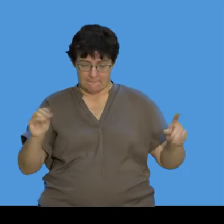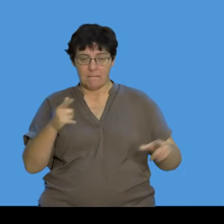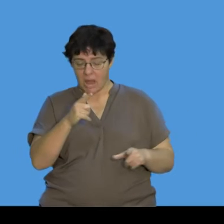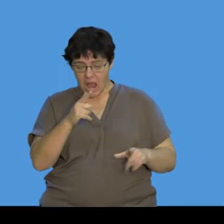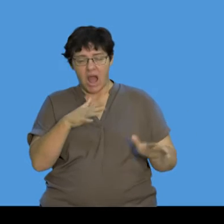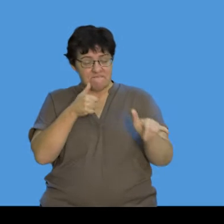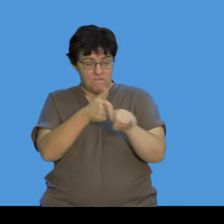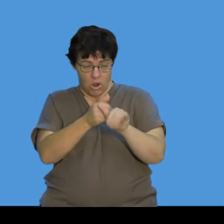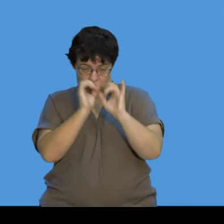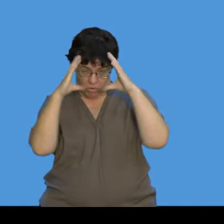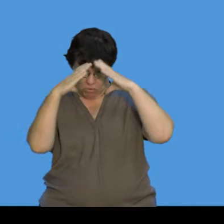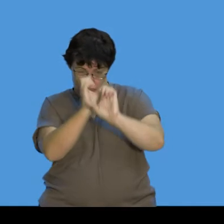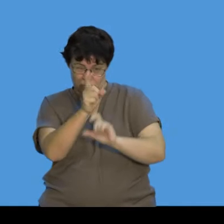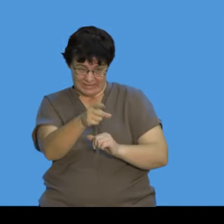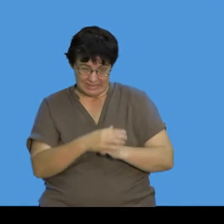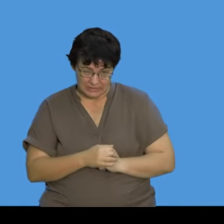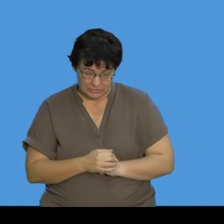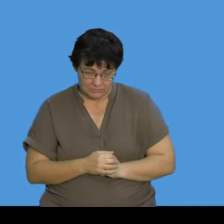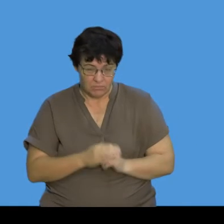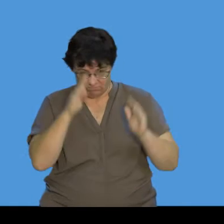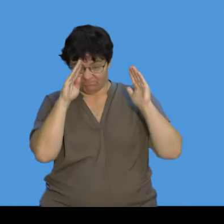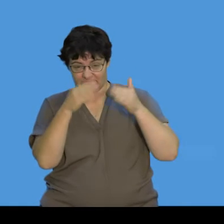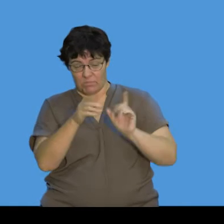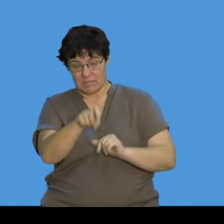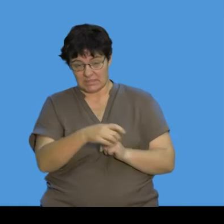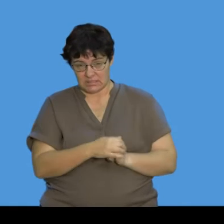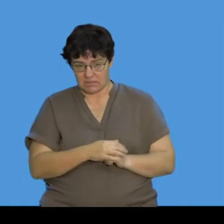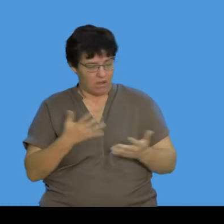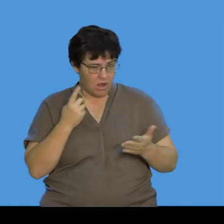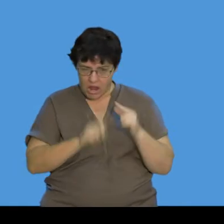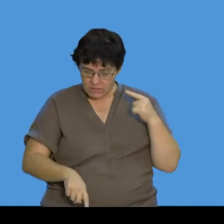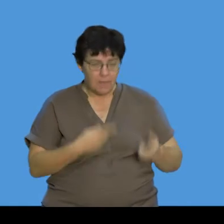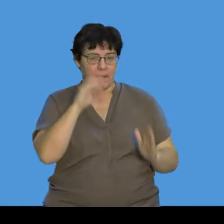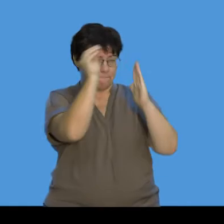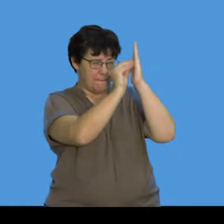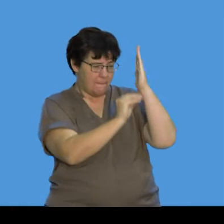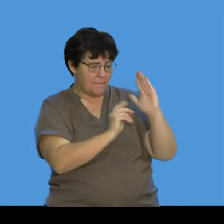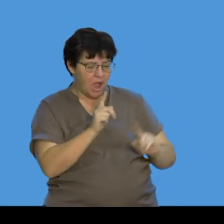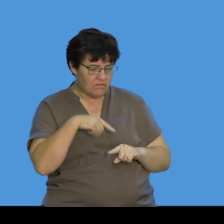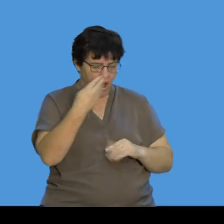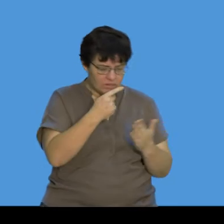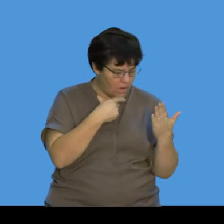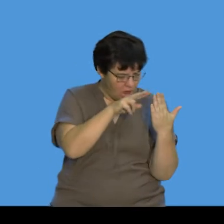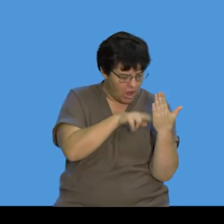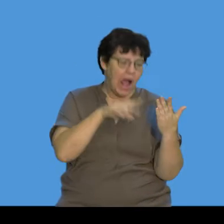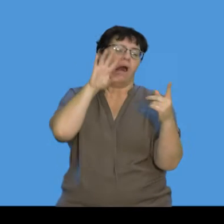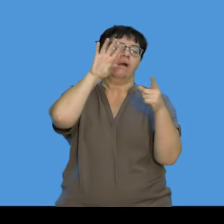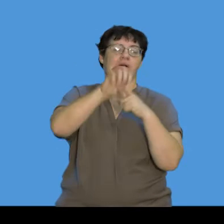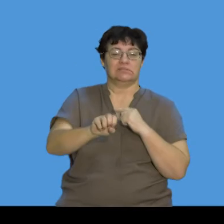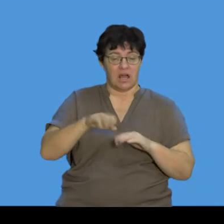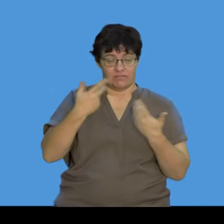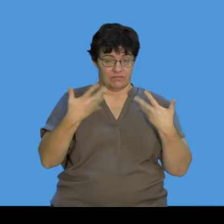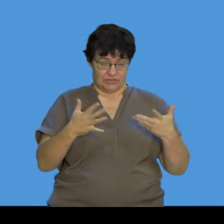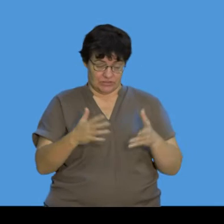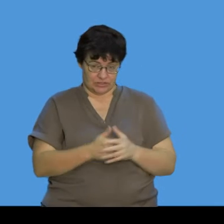but please do try to follow me as much as you can. If you can't, just write it down so that you can go over it again